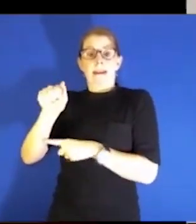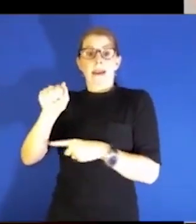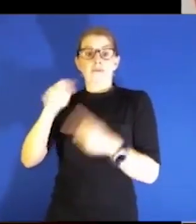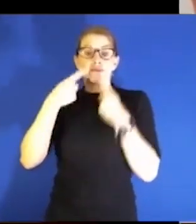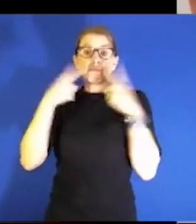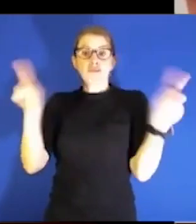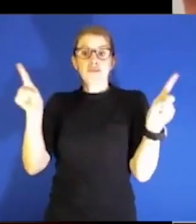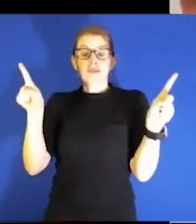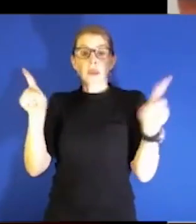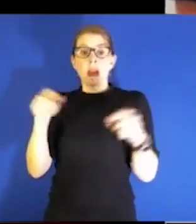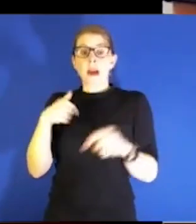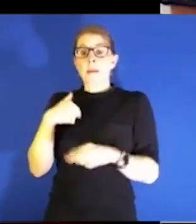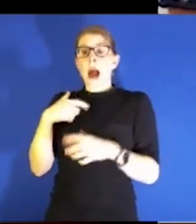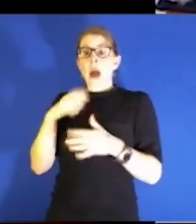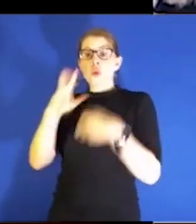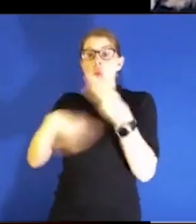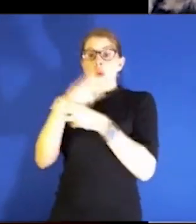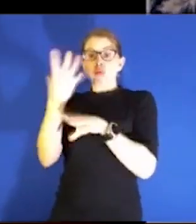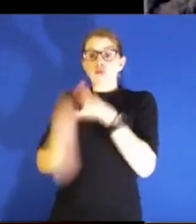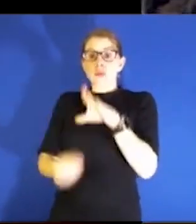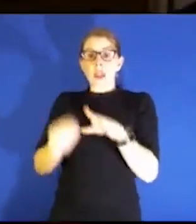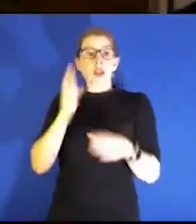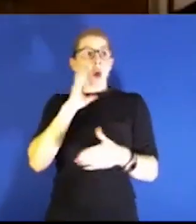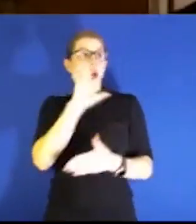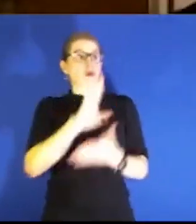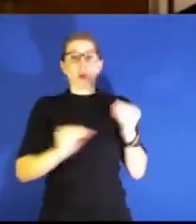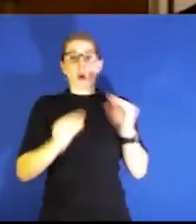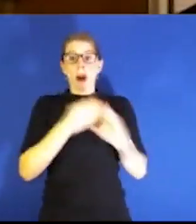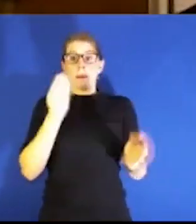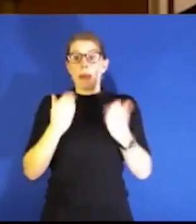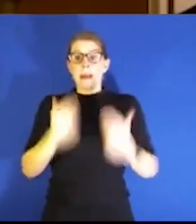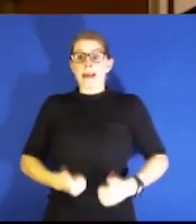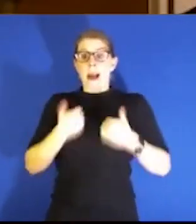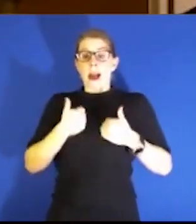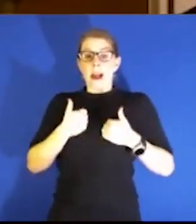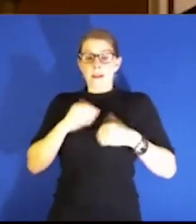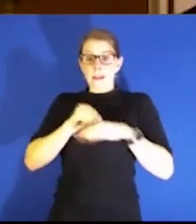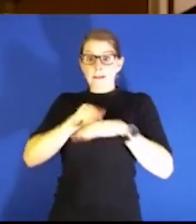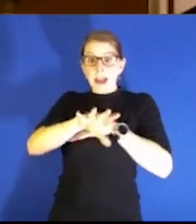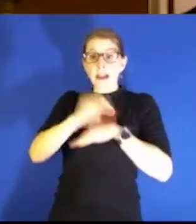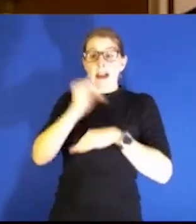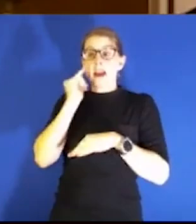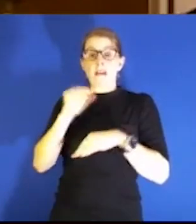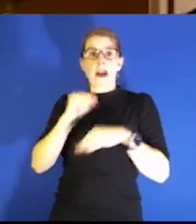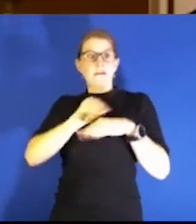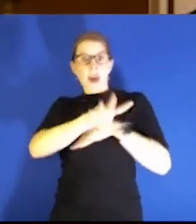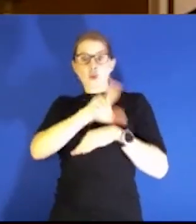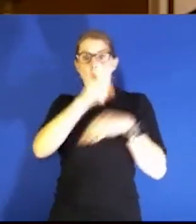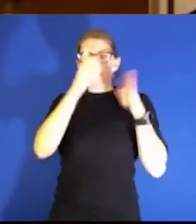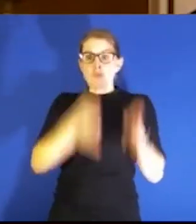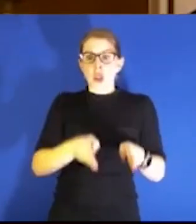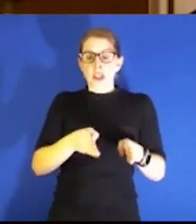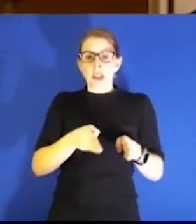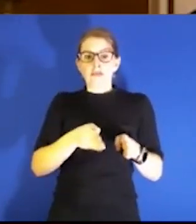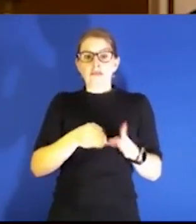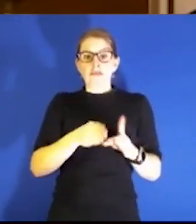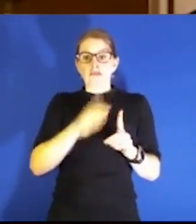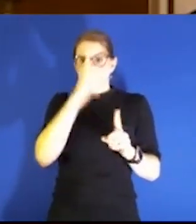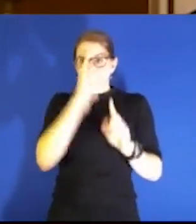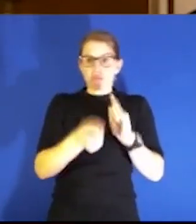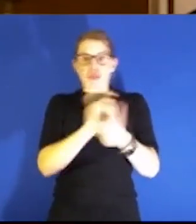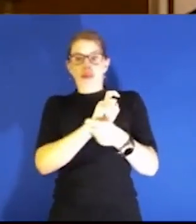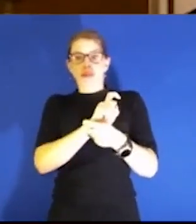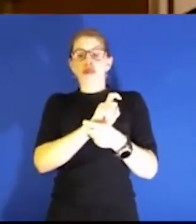their story might save lives. If I can touch one person, if one person changes their mind about